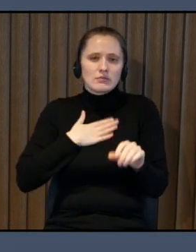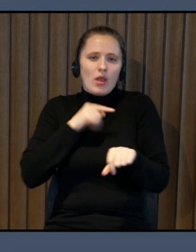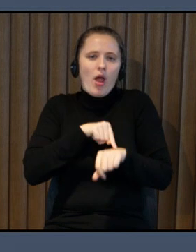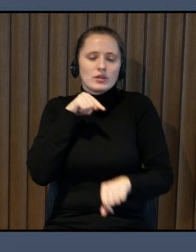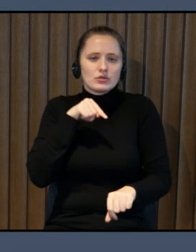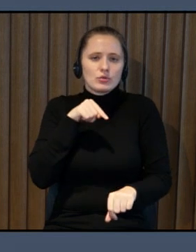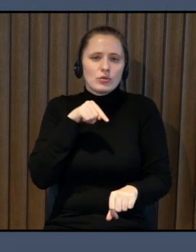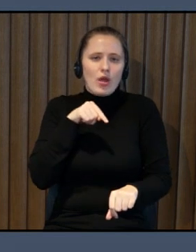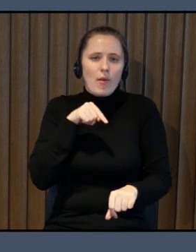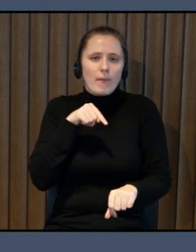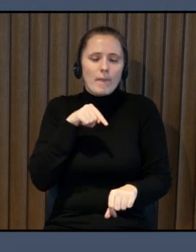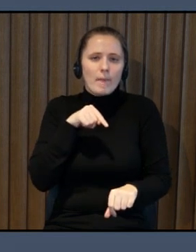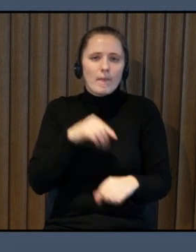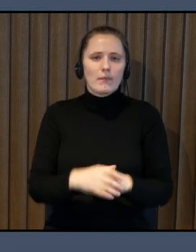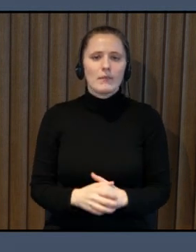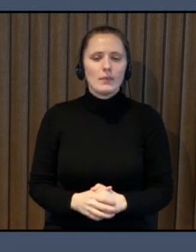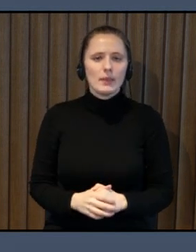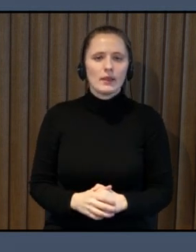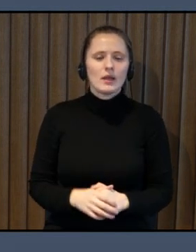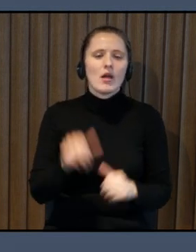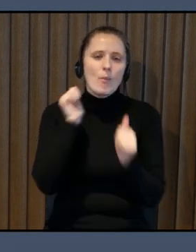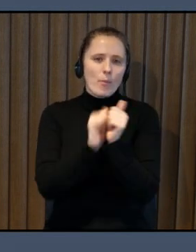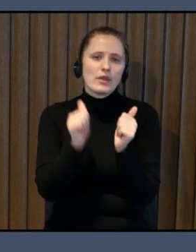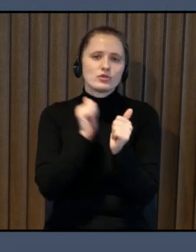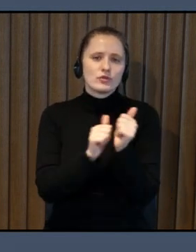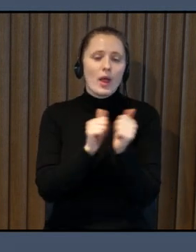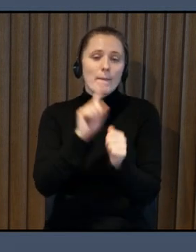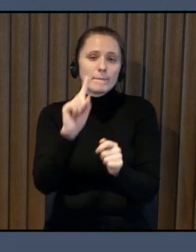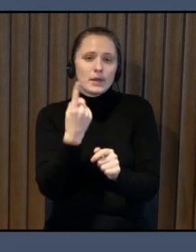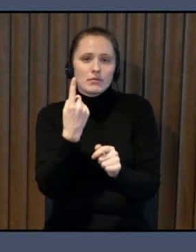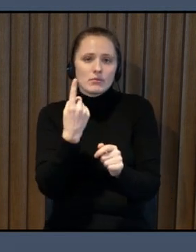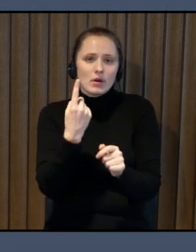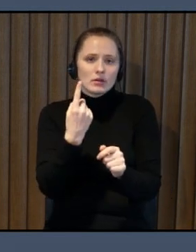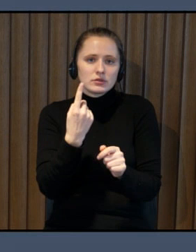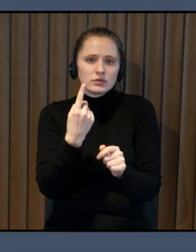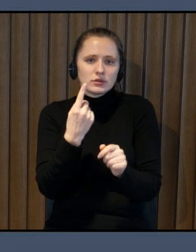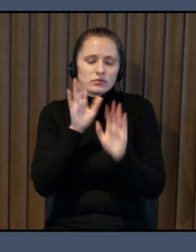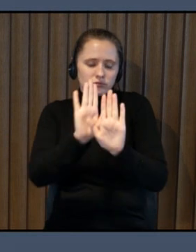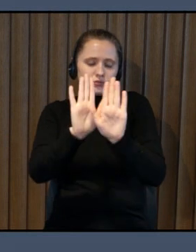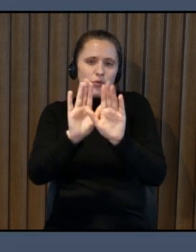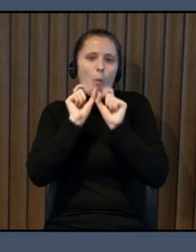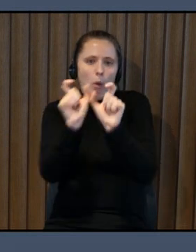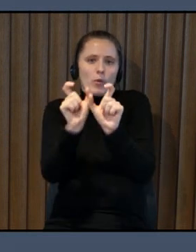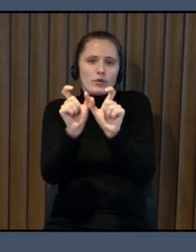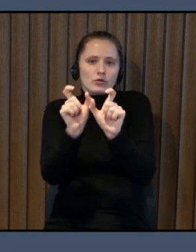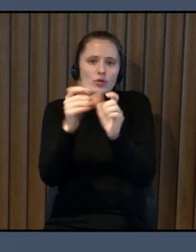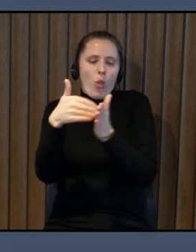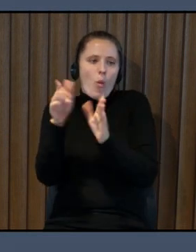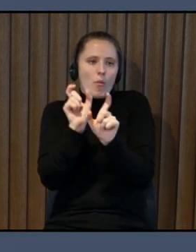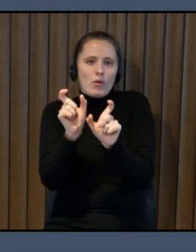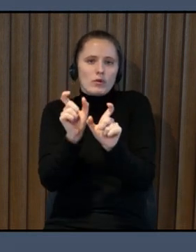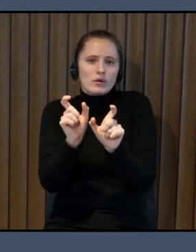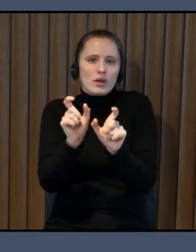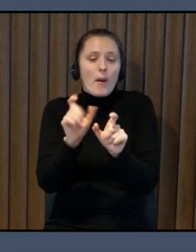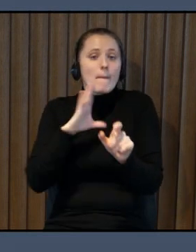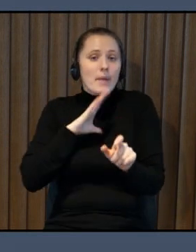a complete darkness around us, when you have to trust only your feelings and your senses. The first reaction is